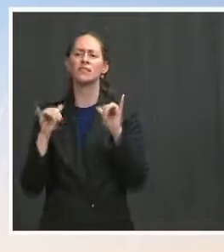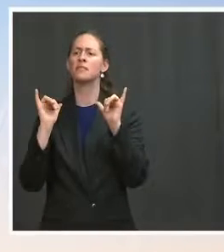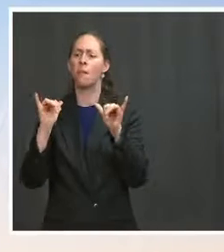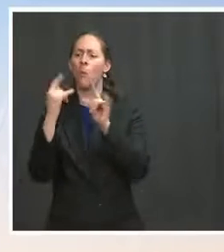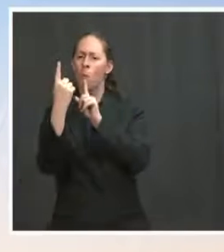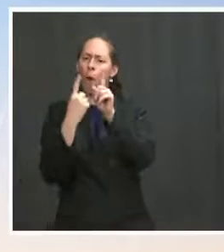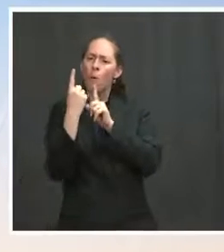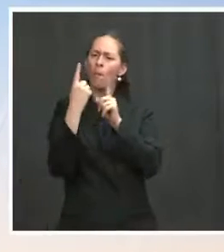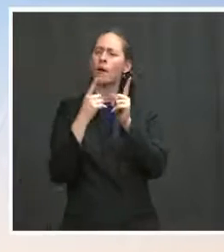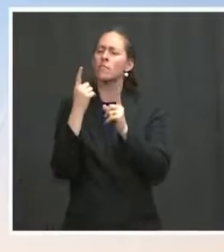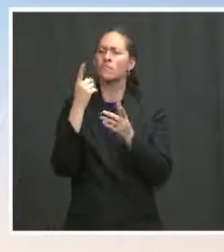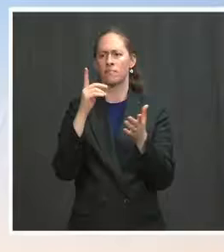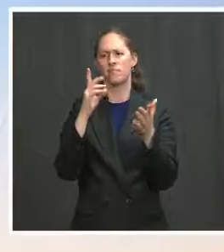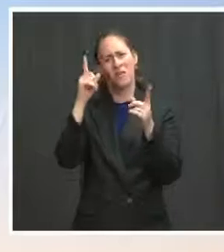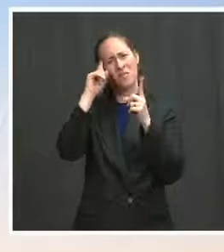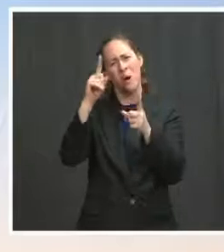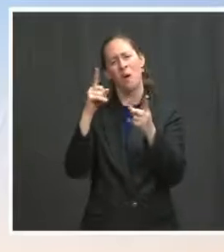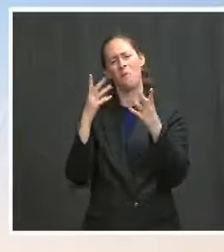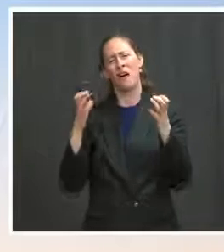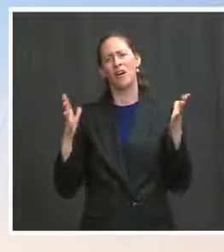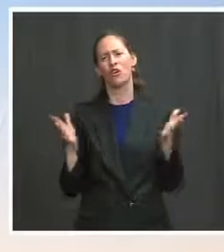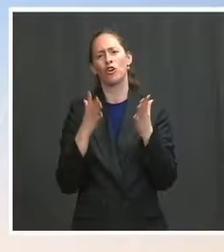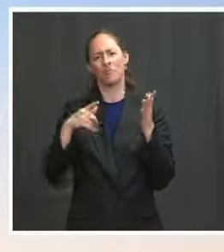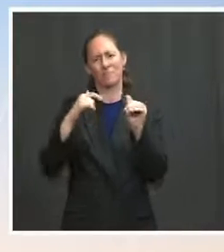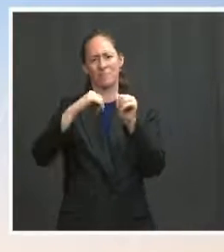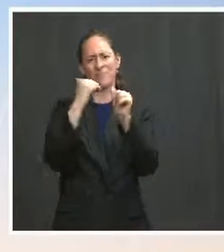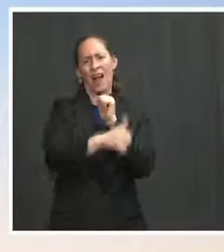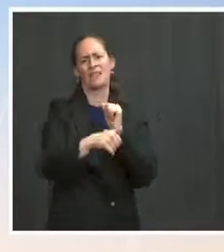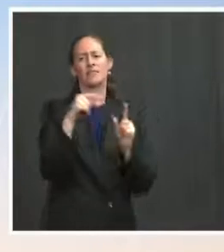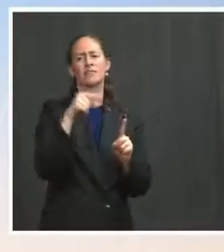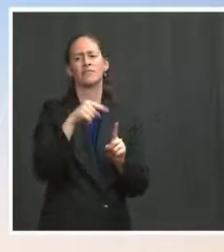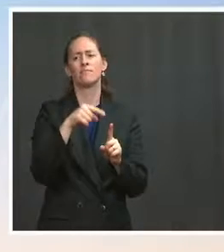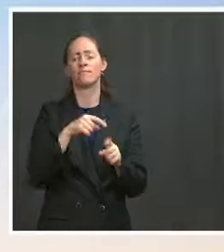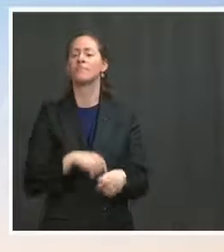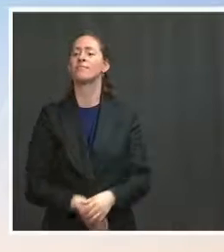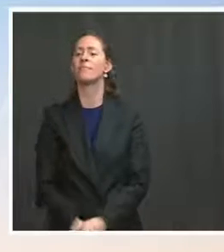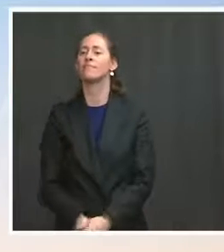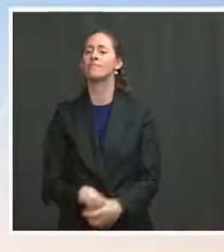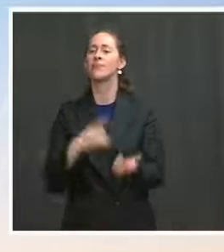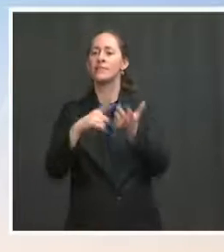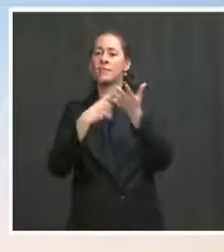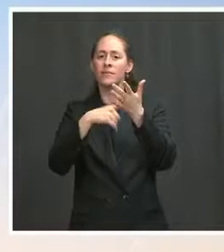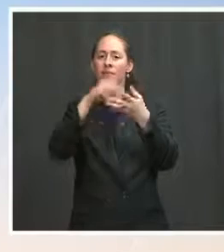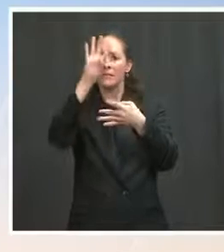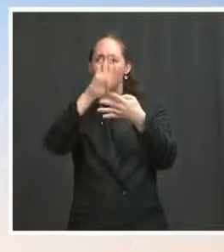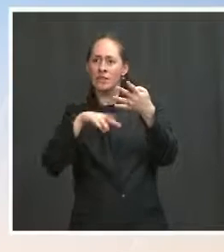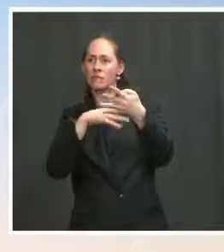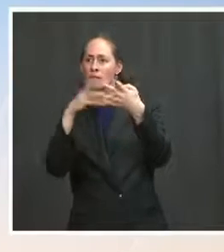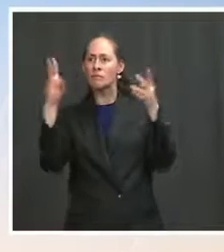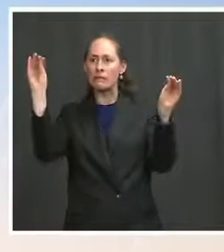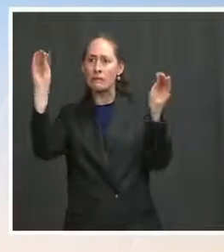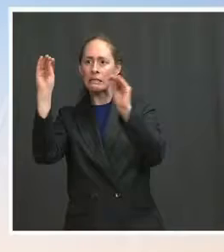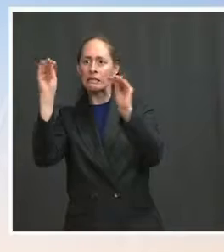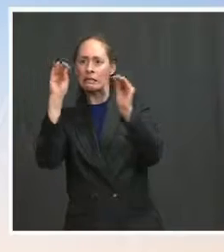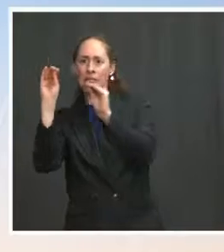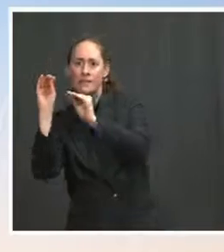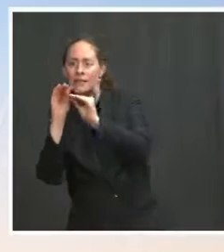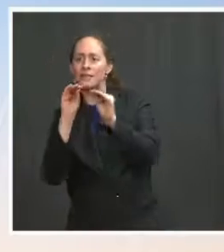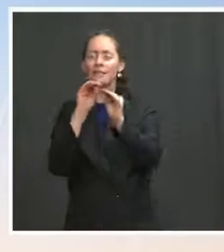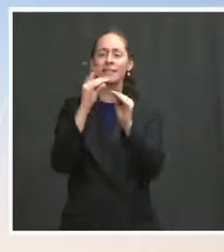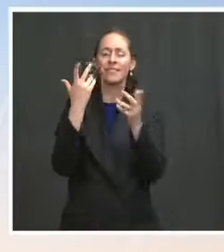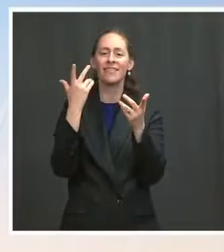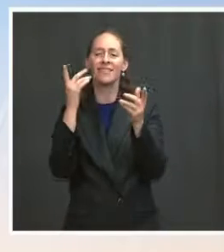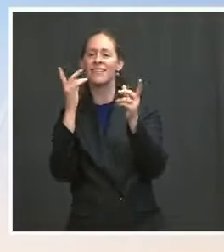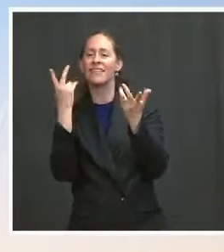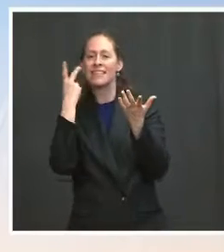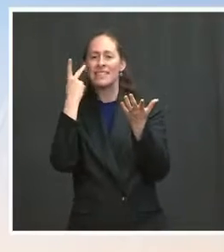moving his priorities forward. Sometimes that's scheduled or planned a day in advance or the day before, so I don't have more specifics for you, but as they happen, we'll read them